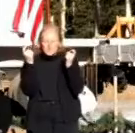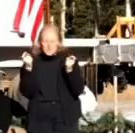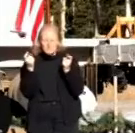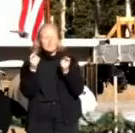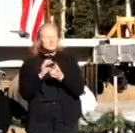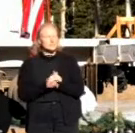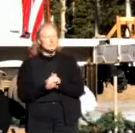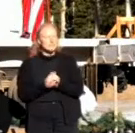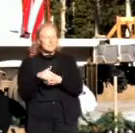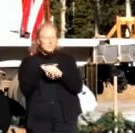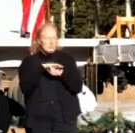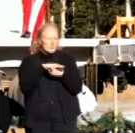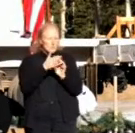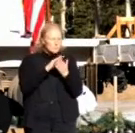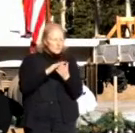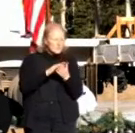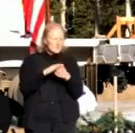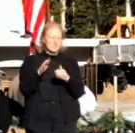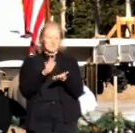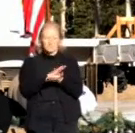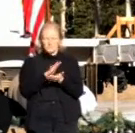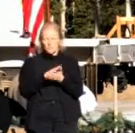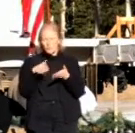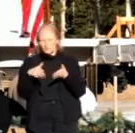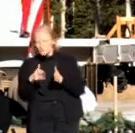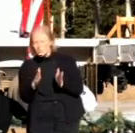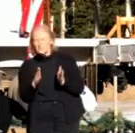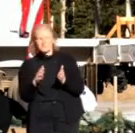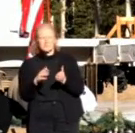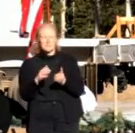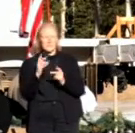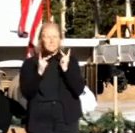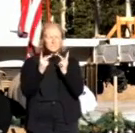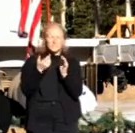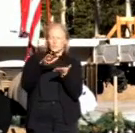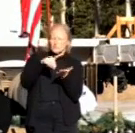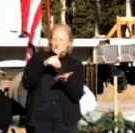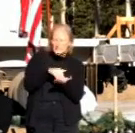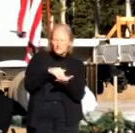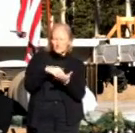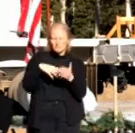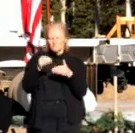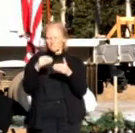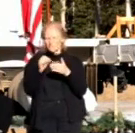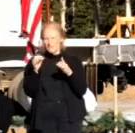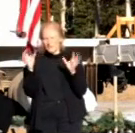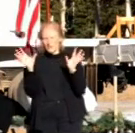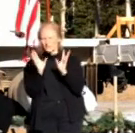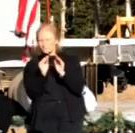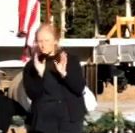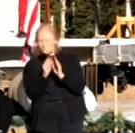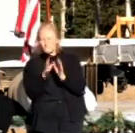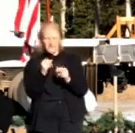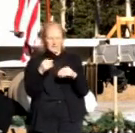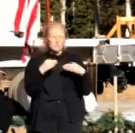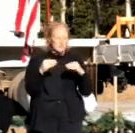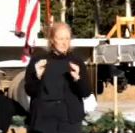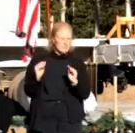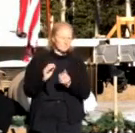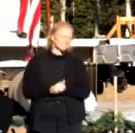by local communities at fairgrounds, schools, main streets, visitor center, outdoor convention centers, and